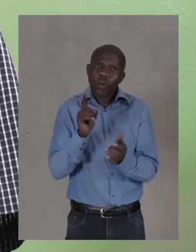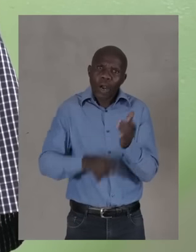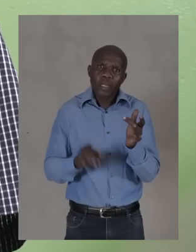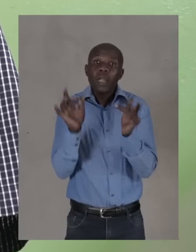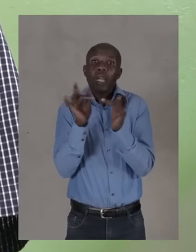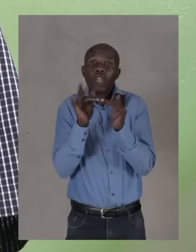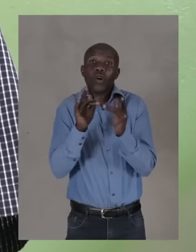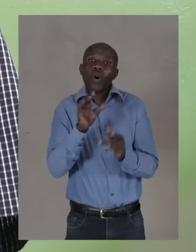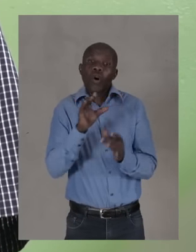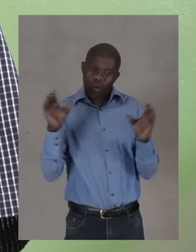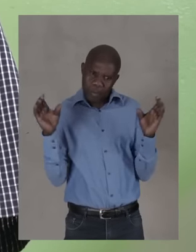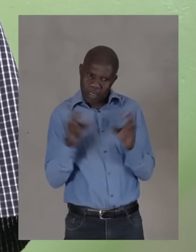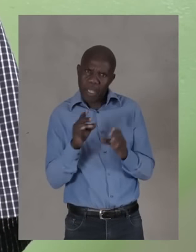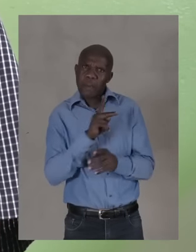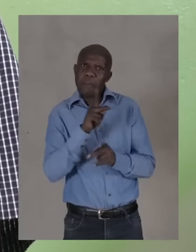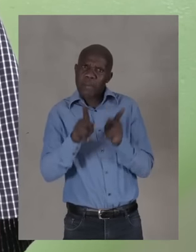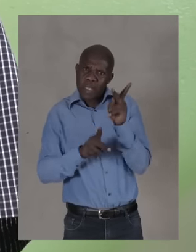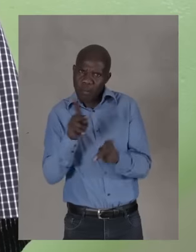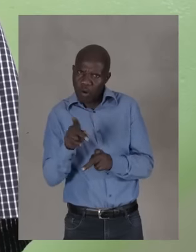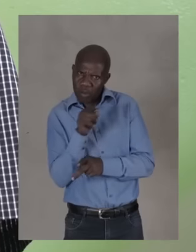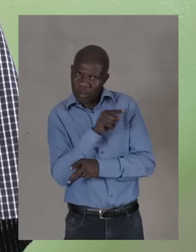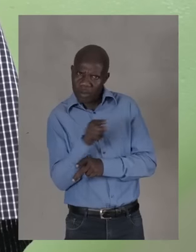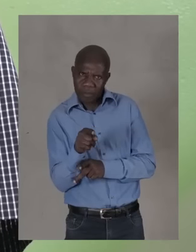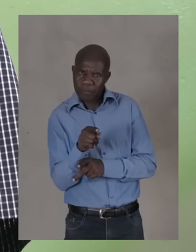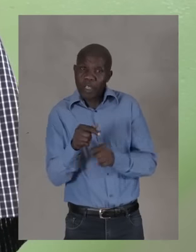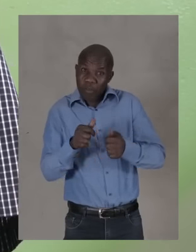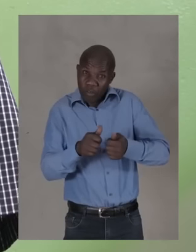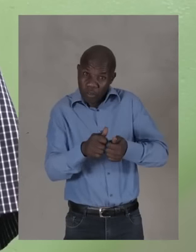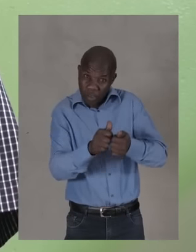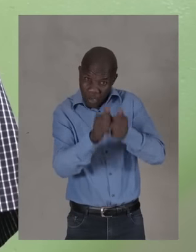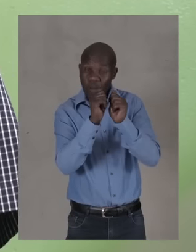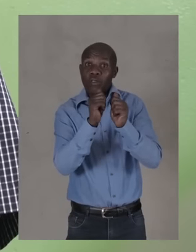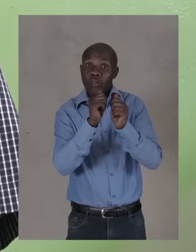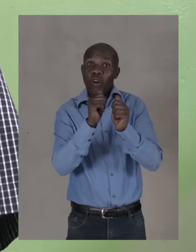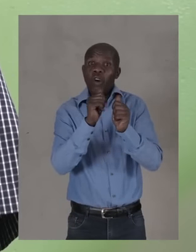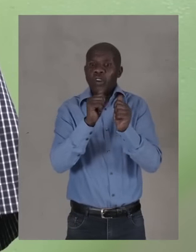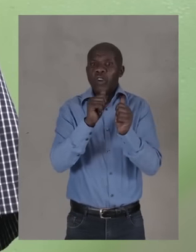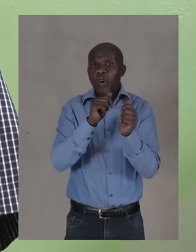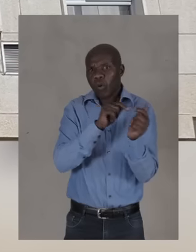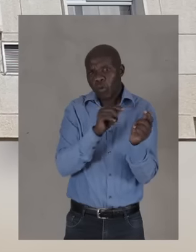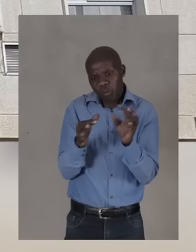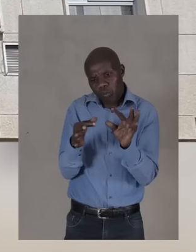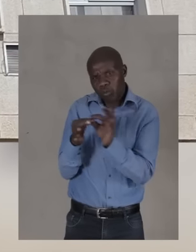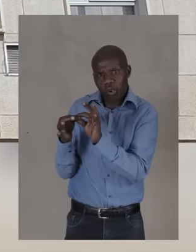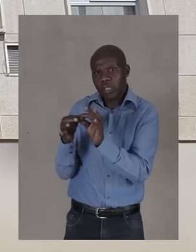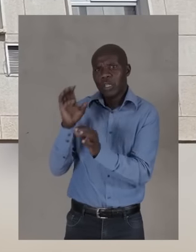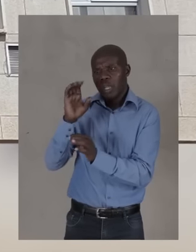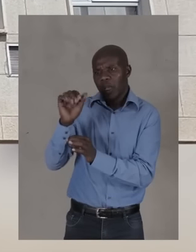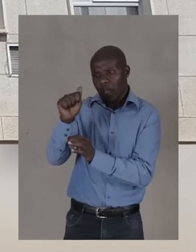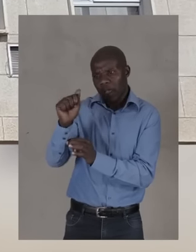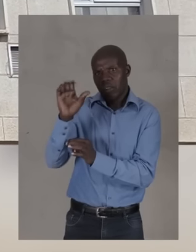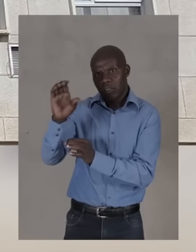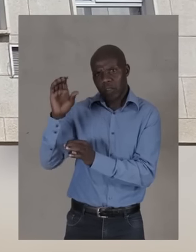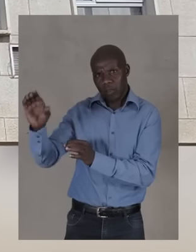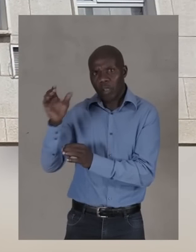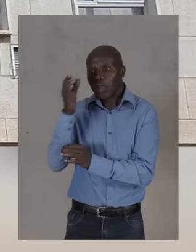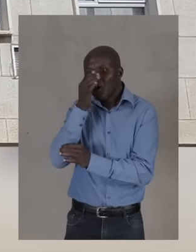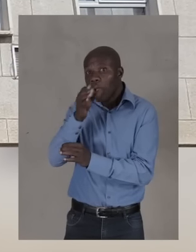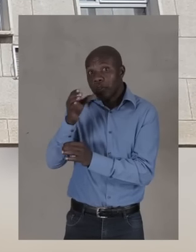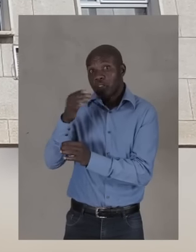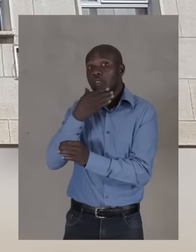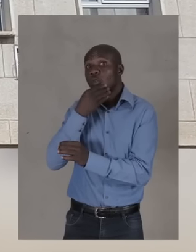integrity committees to be set up in these local authorities, but also for oversight entities such as the Anti-Corruption Commission to be involved in